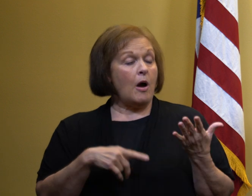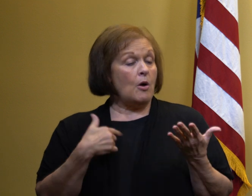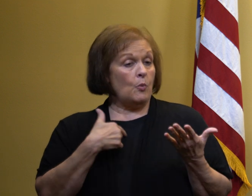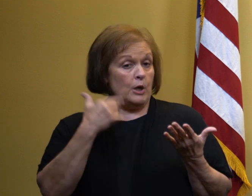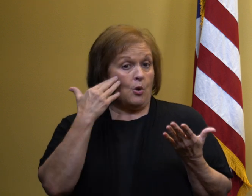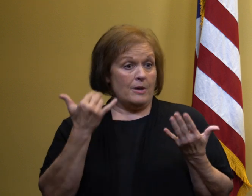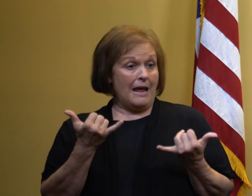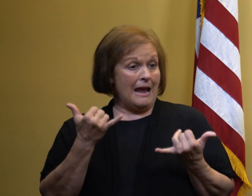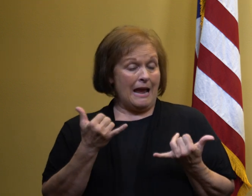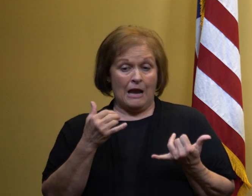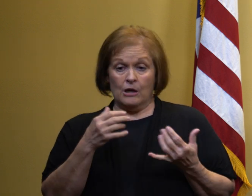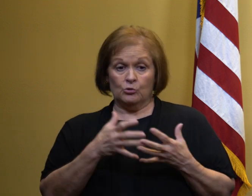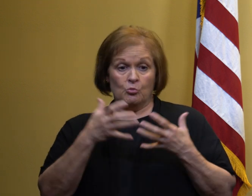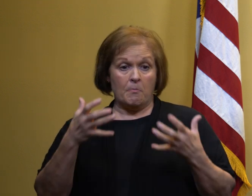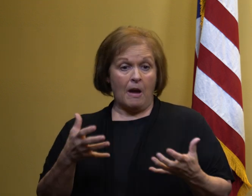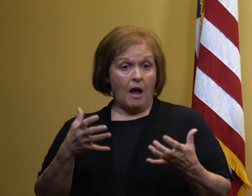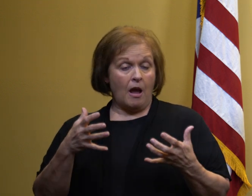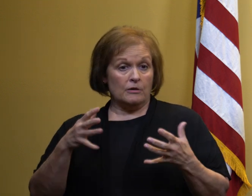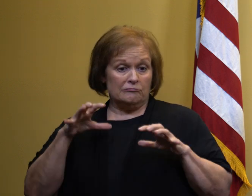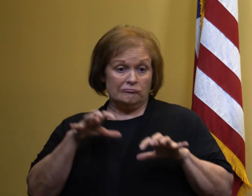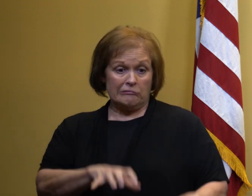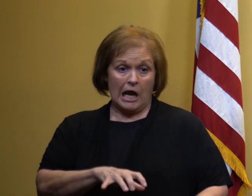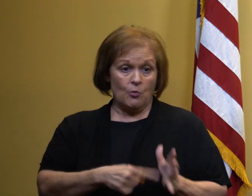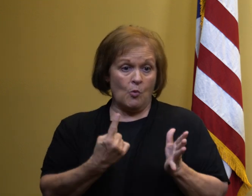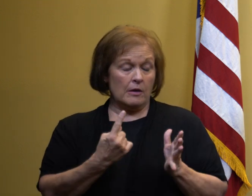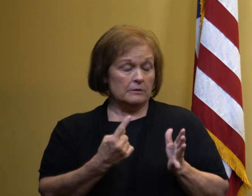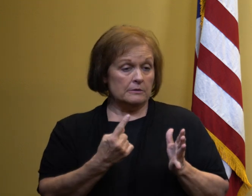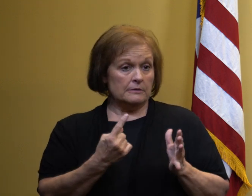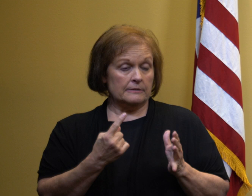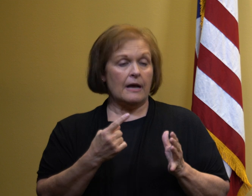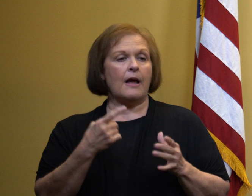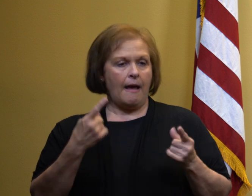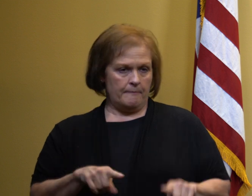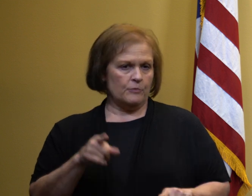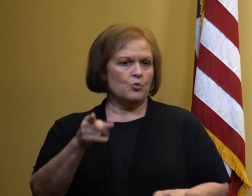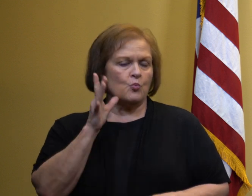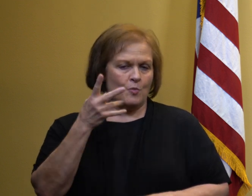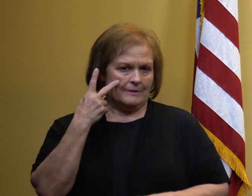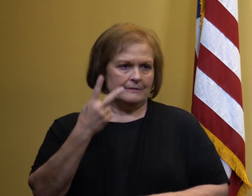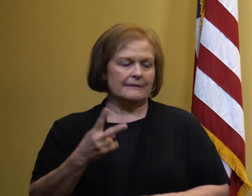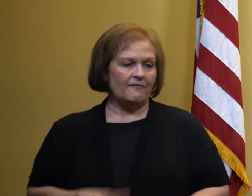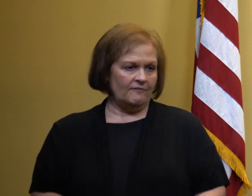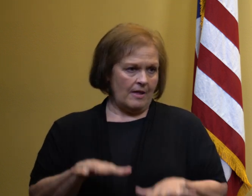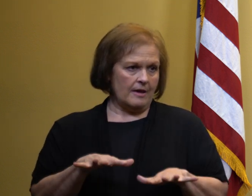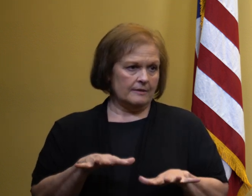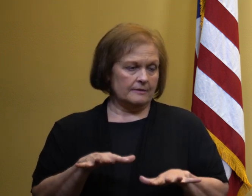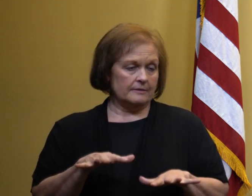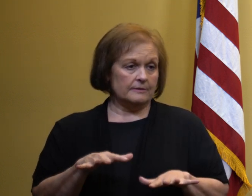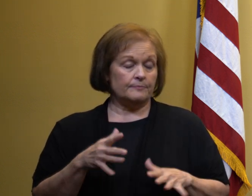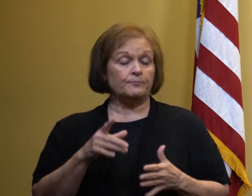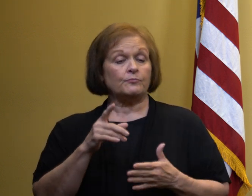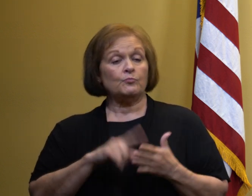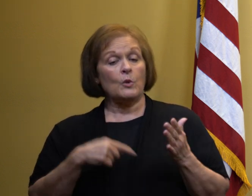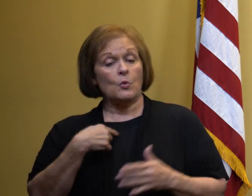know, too much too soon, we will see localized flooding. No doubt about that. What we